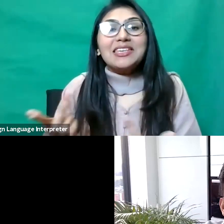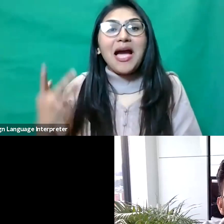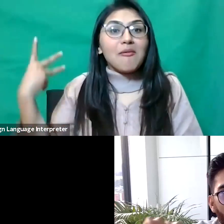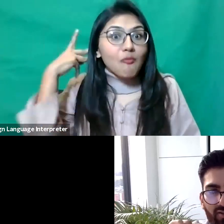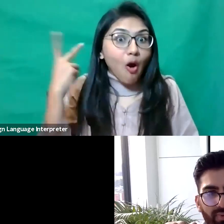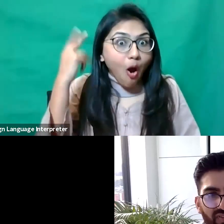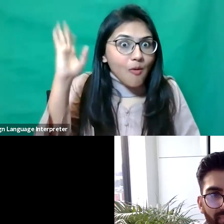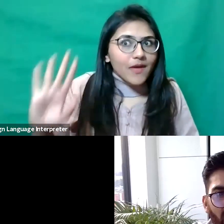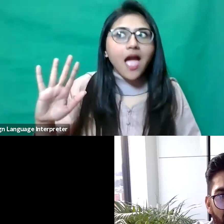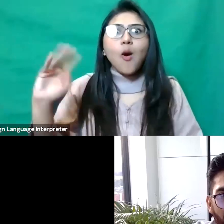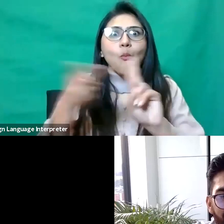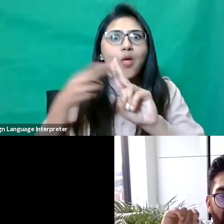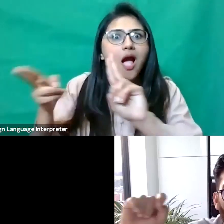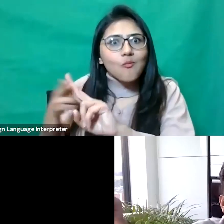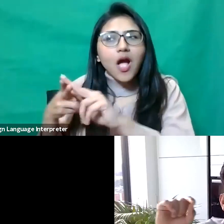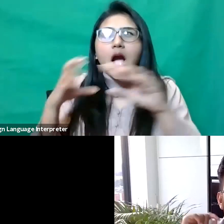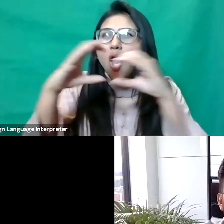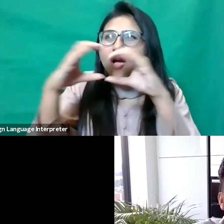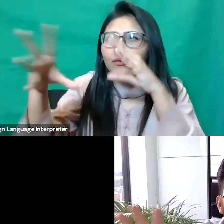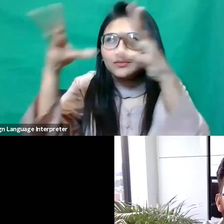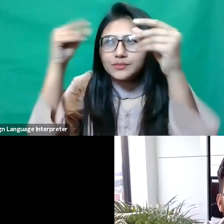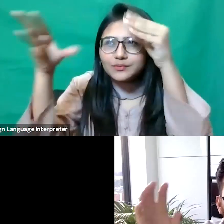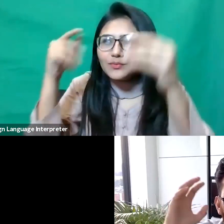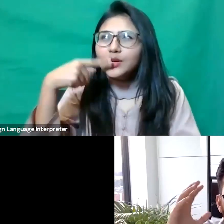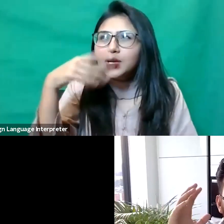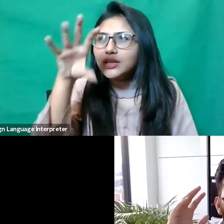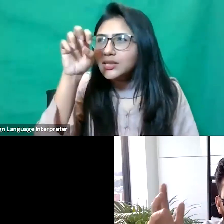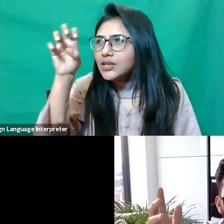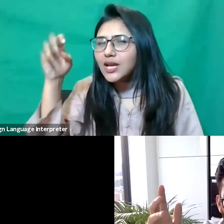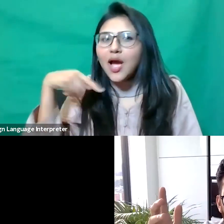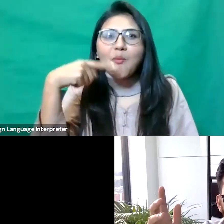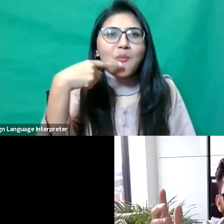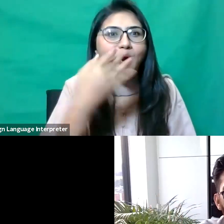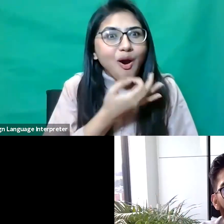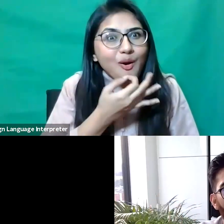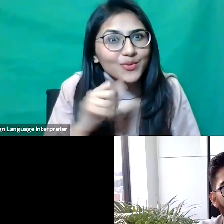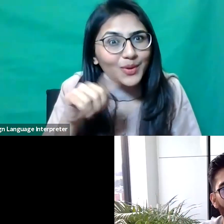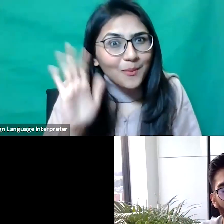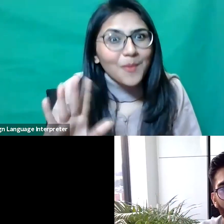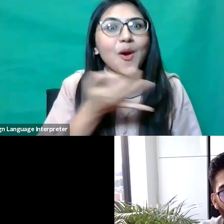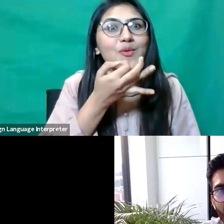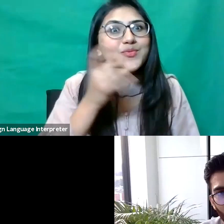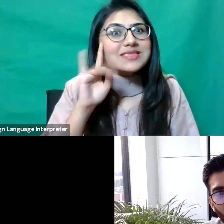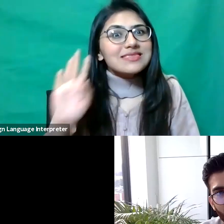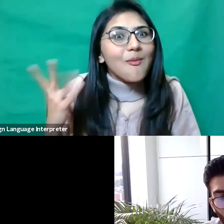Bollywood movies, from the family conversation, and that's all he can understand Urdu. Do you know what I'm saying? And so it's a